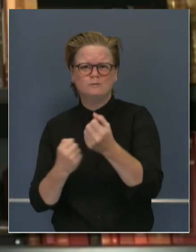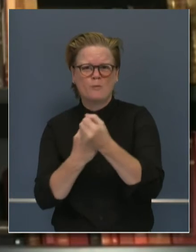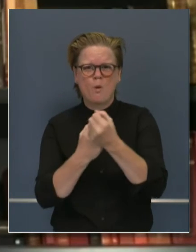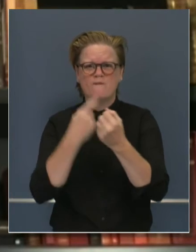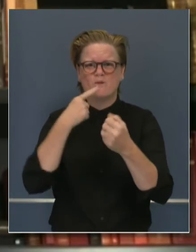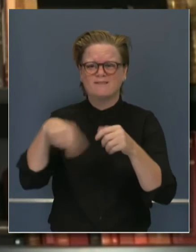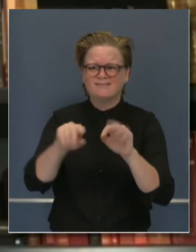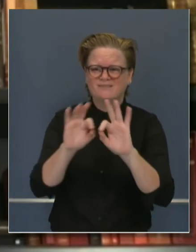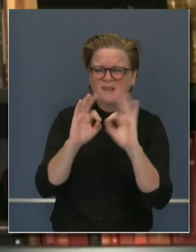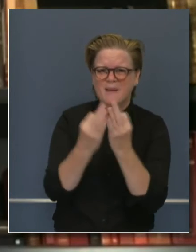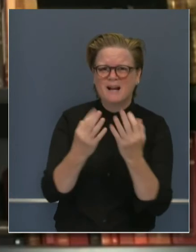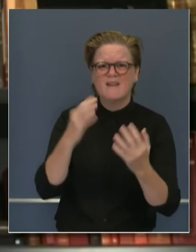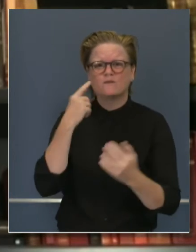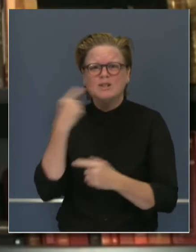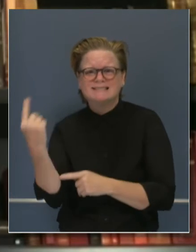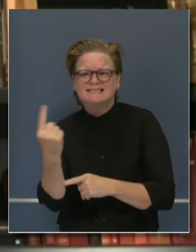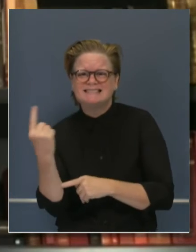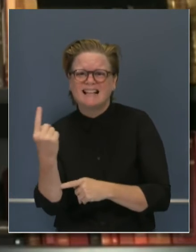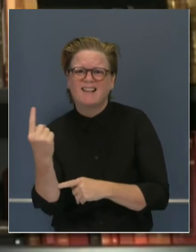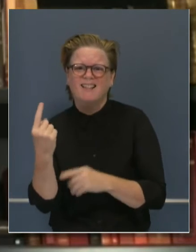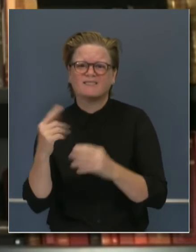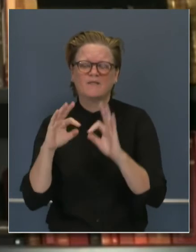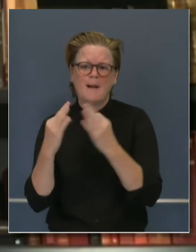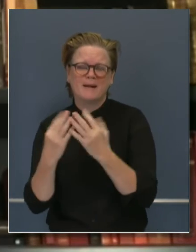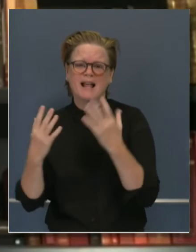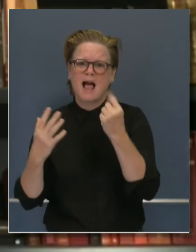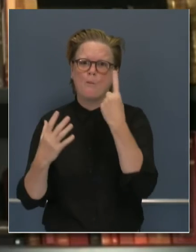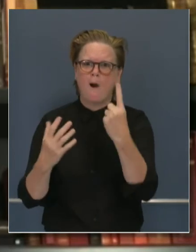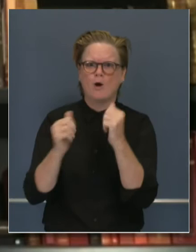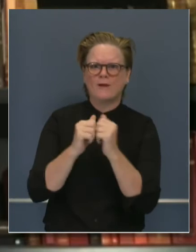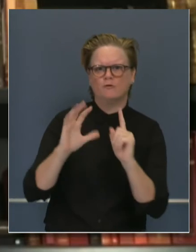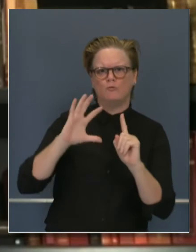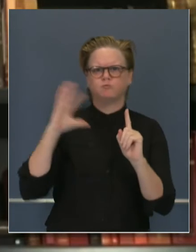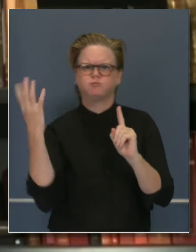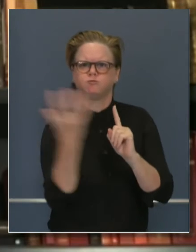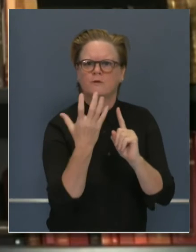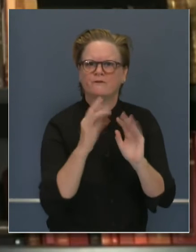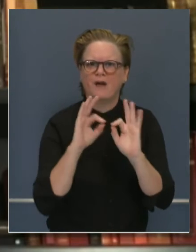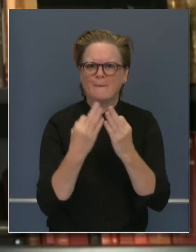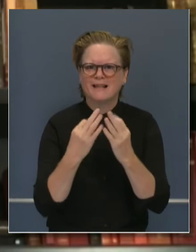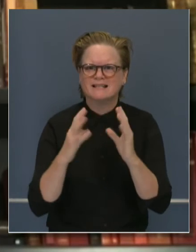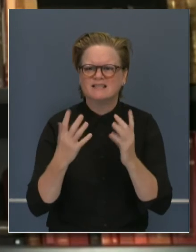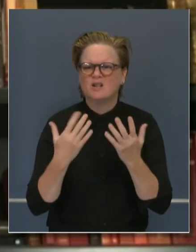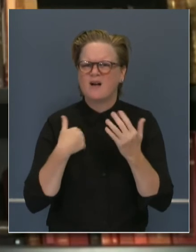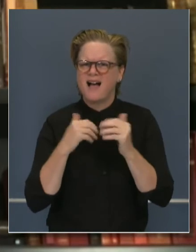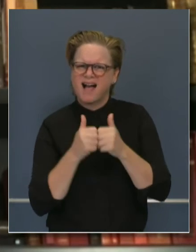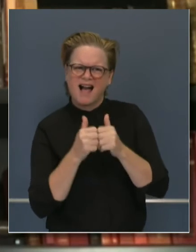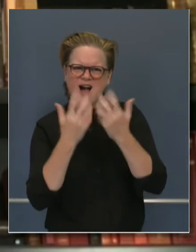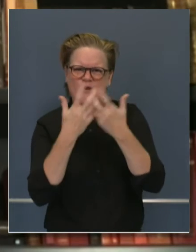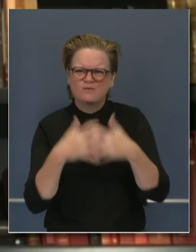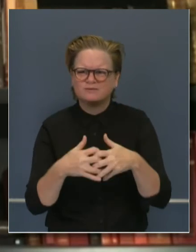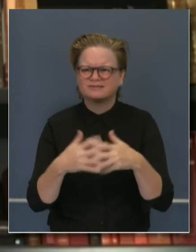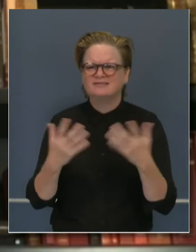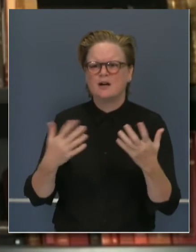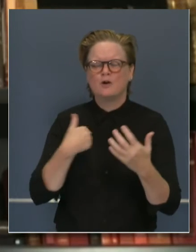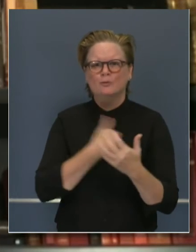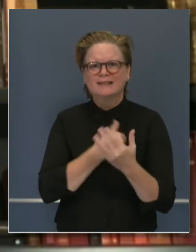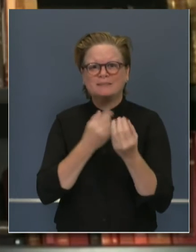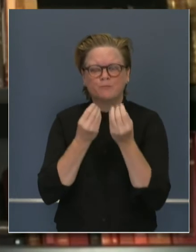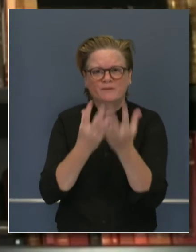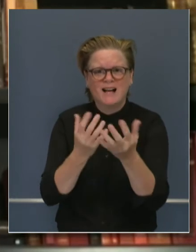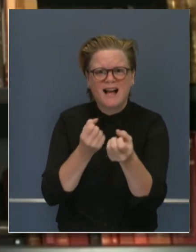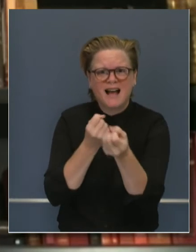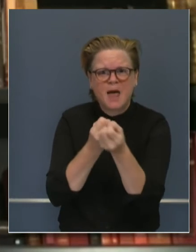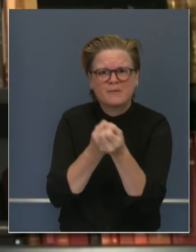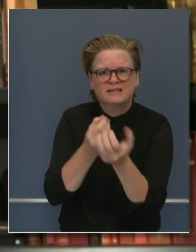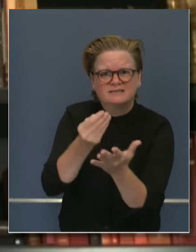by the legislature this year that they provided in terms of providing economic stipends, providing additional